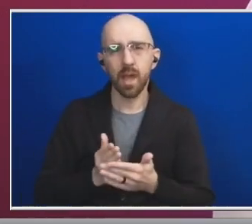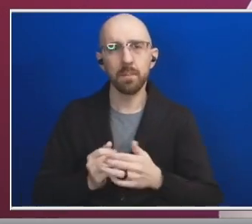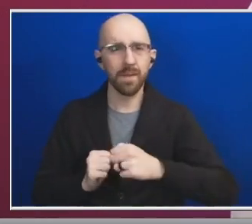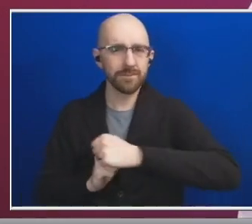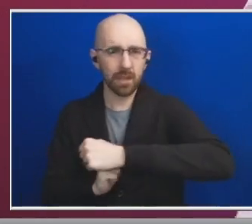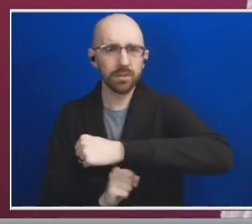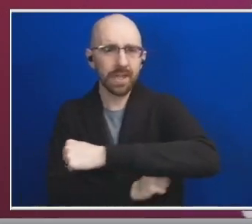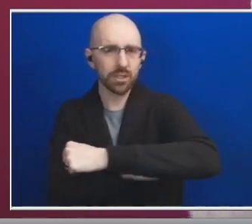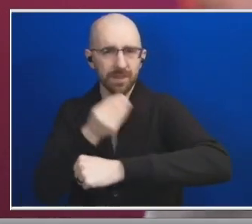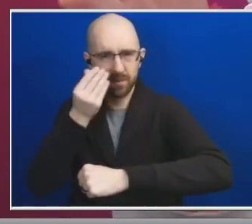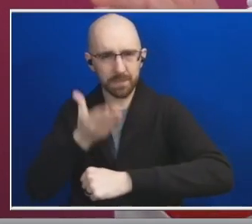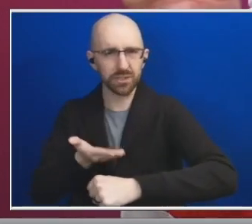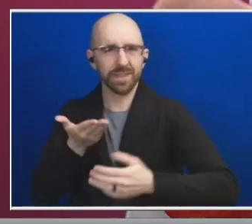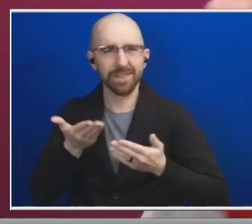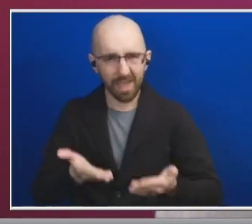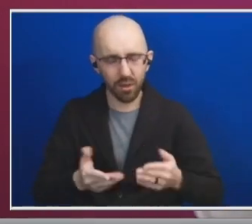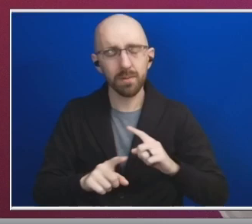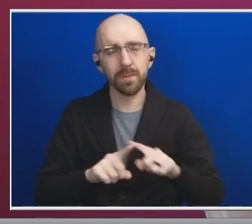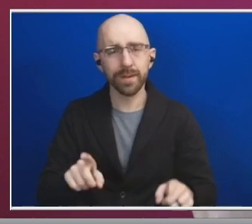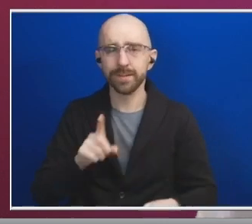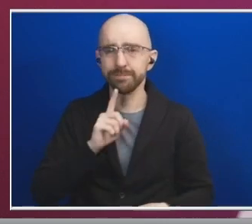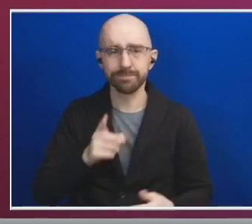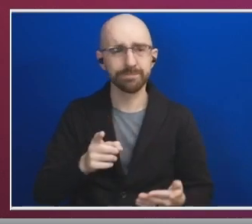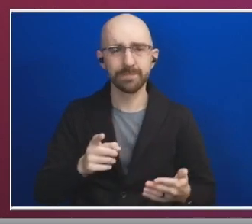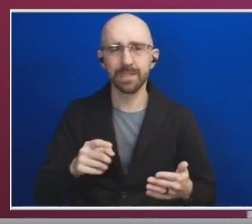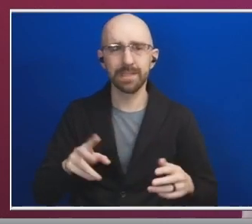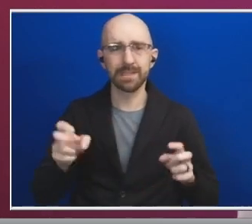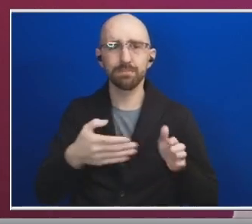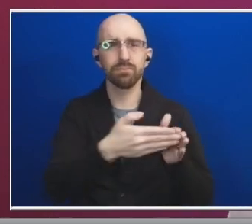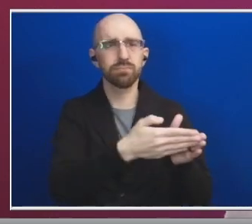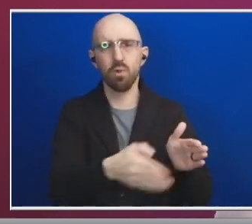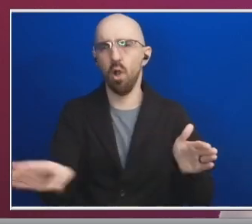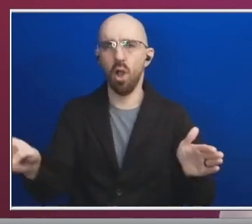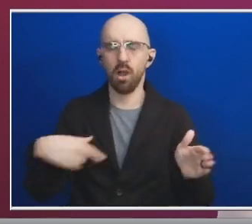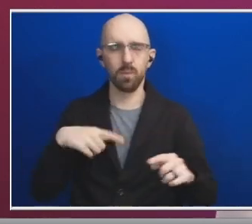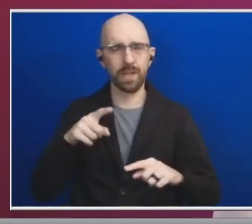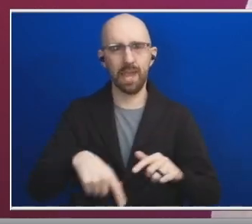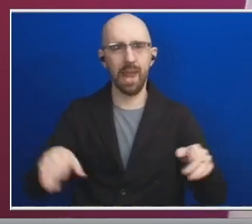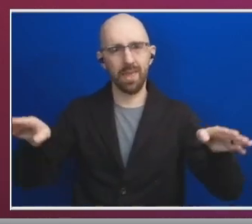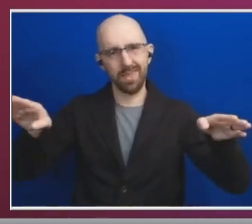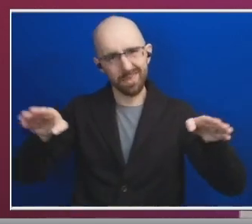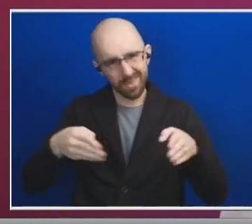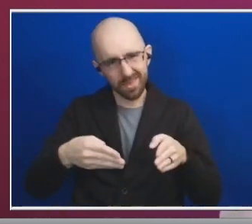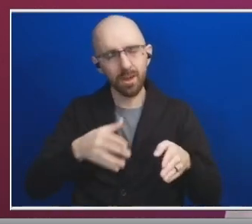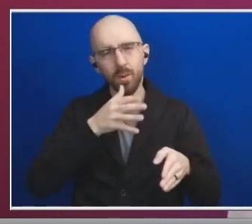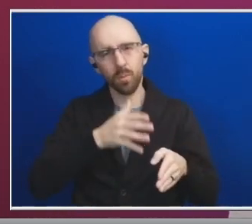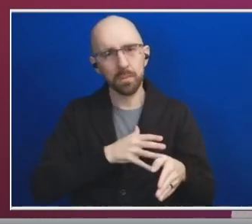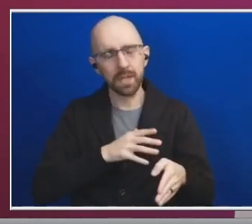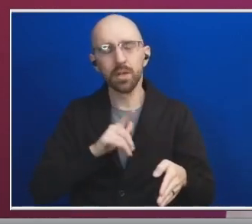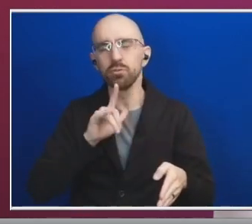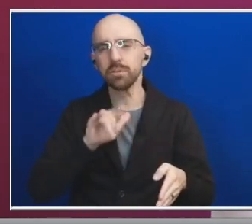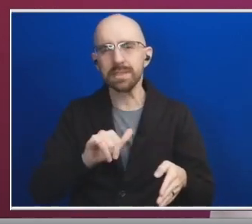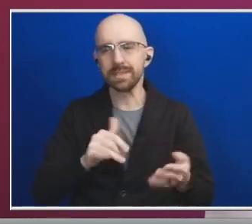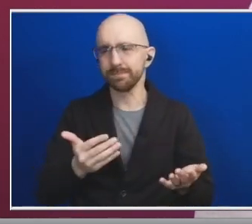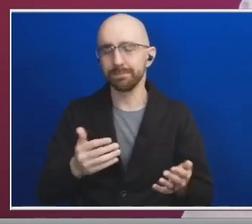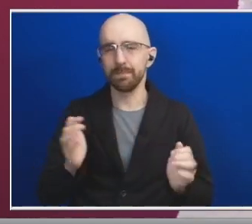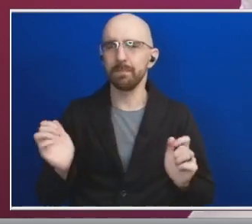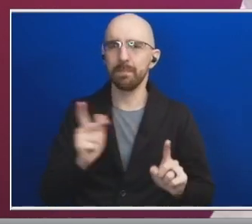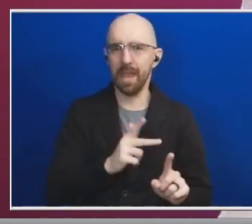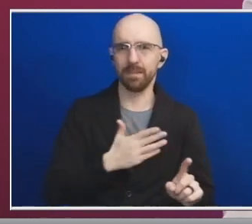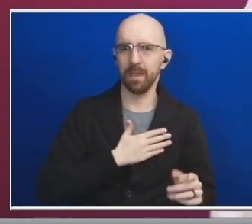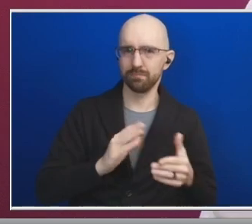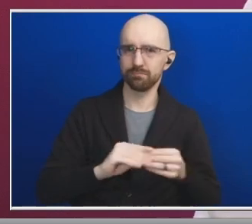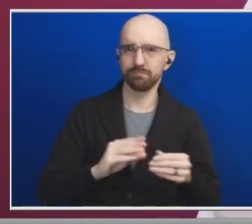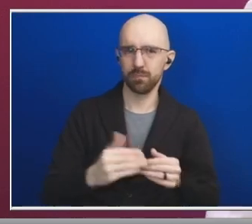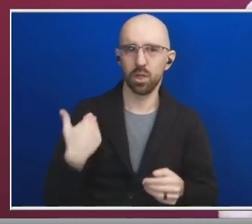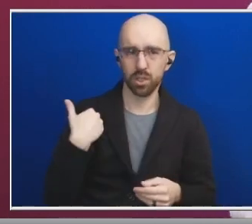but it's a broad stroke. We can't really refine it to women and really. And again, back to what I stated earlier, yeah, women